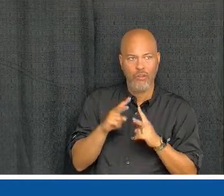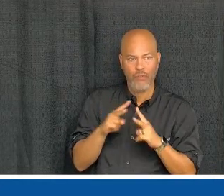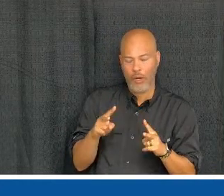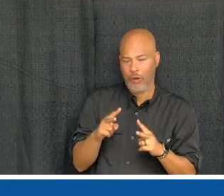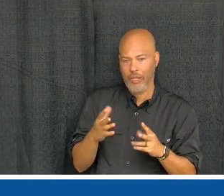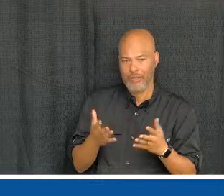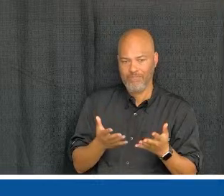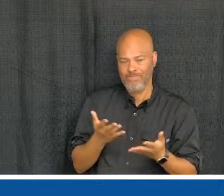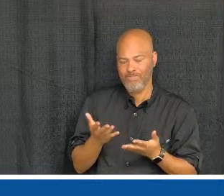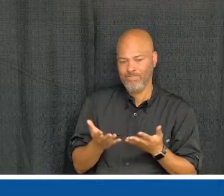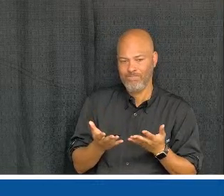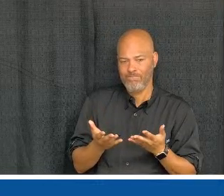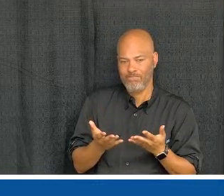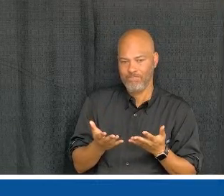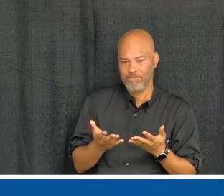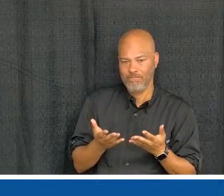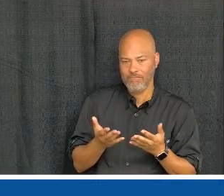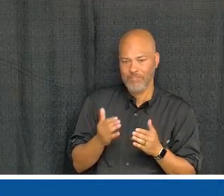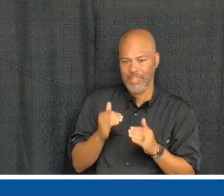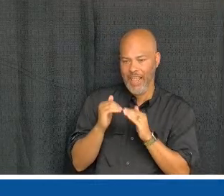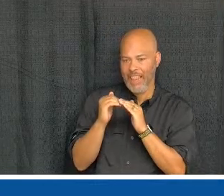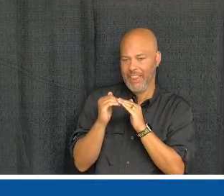a least